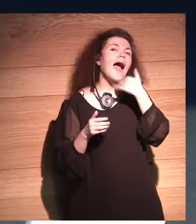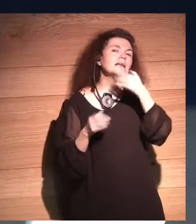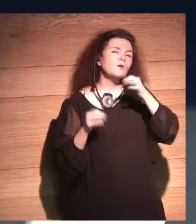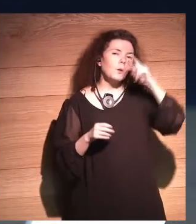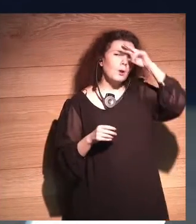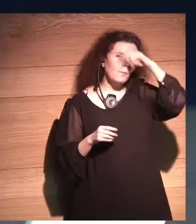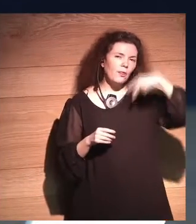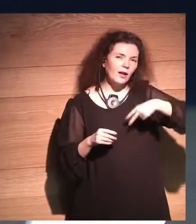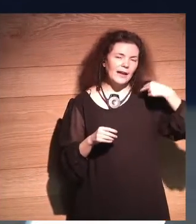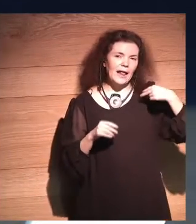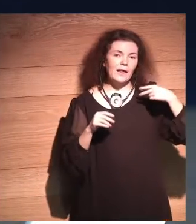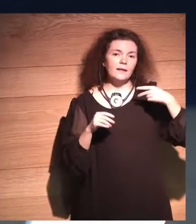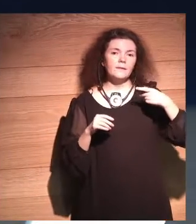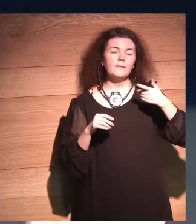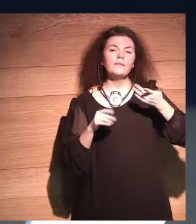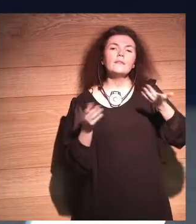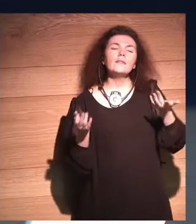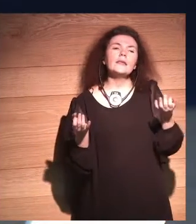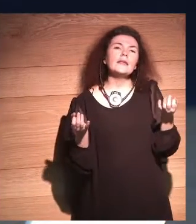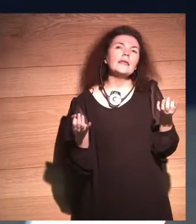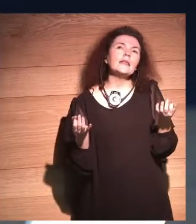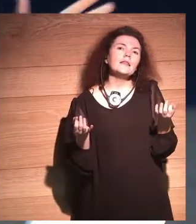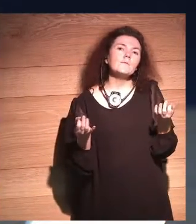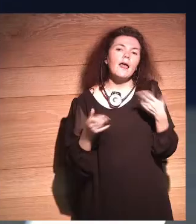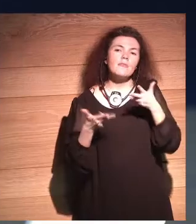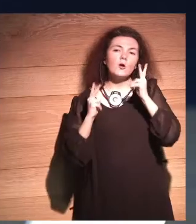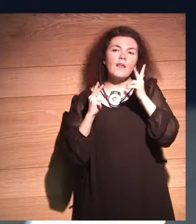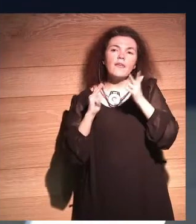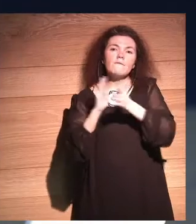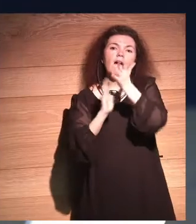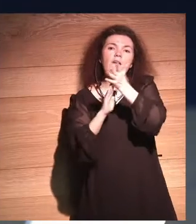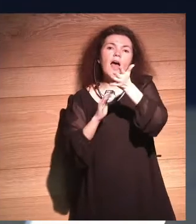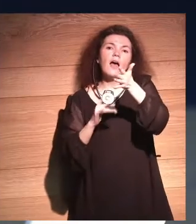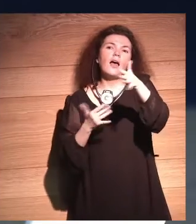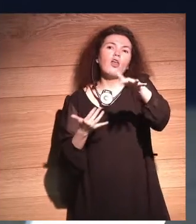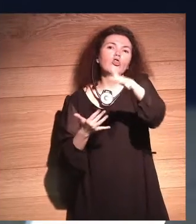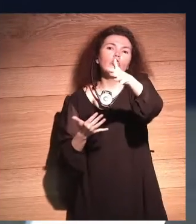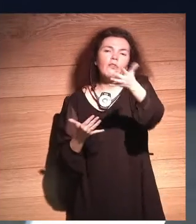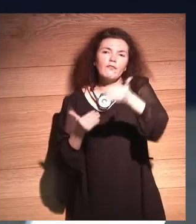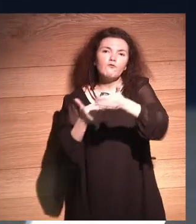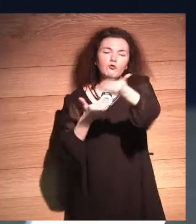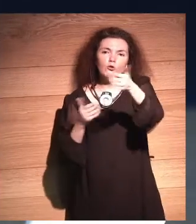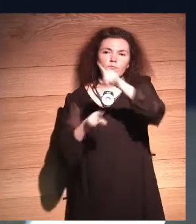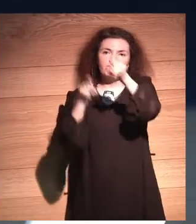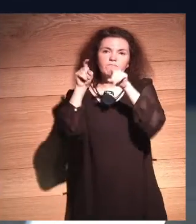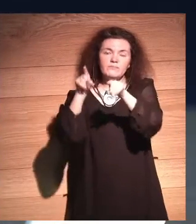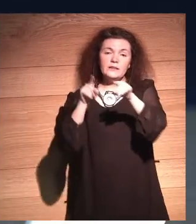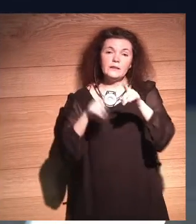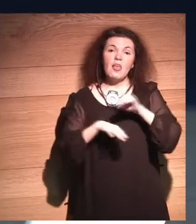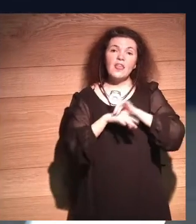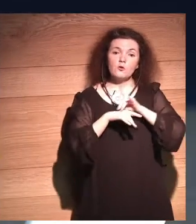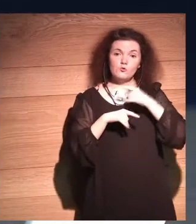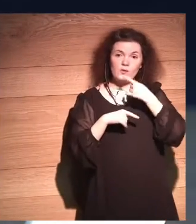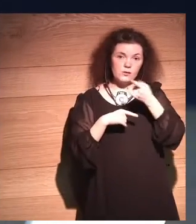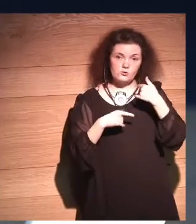conceptual issues. There is a generalized concern on where our democracies are heading